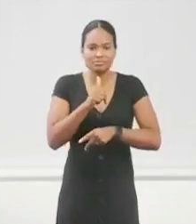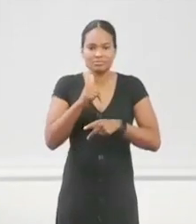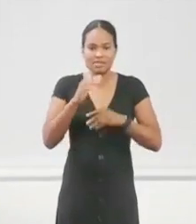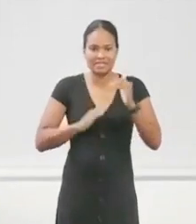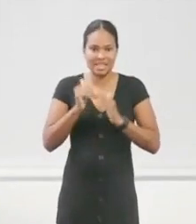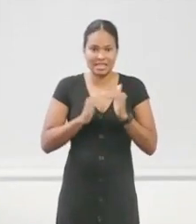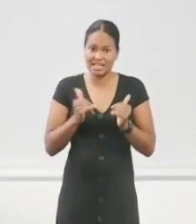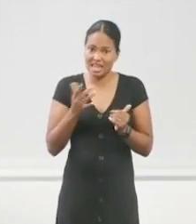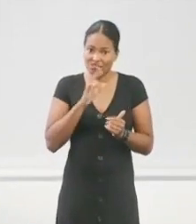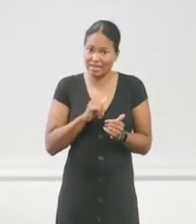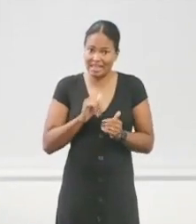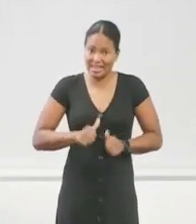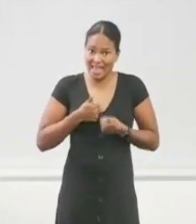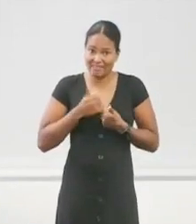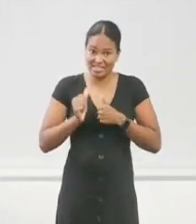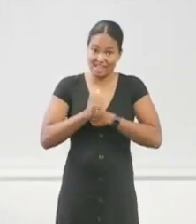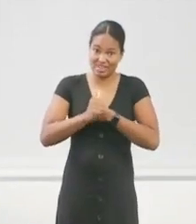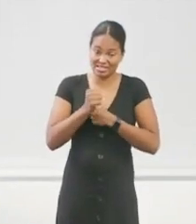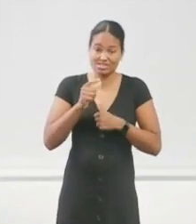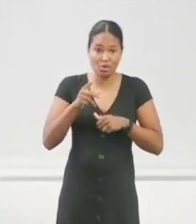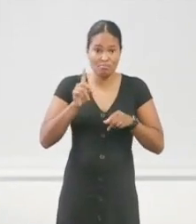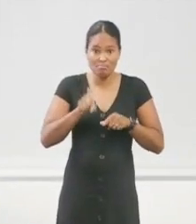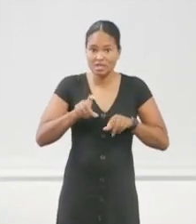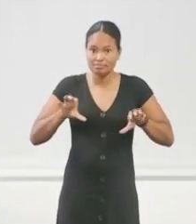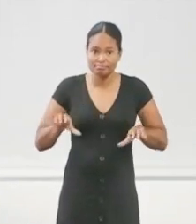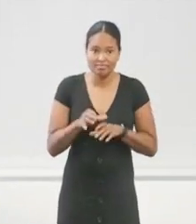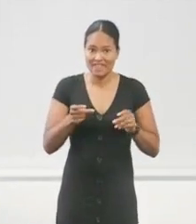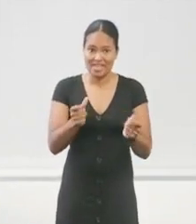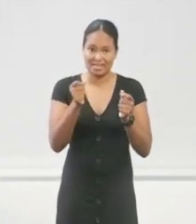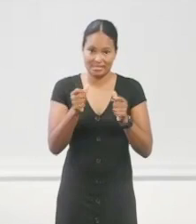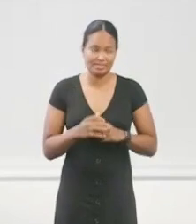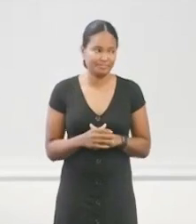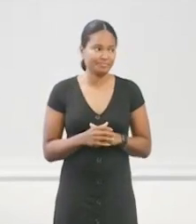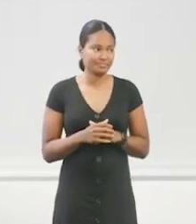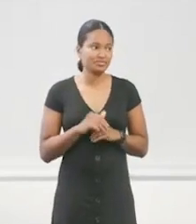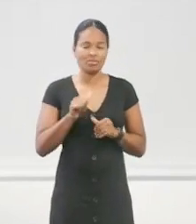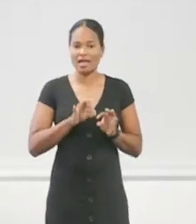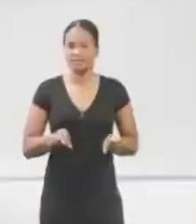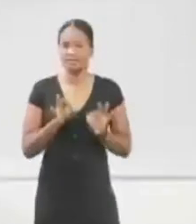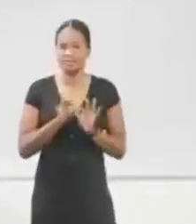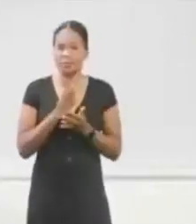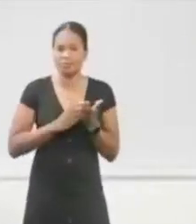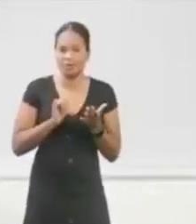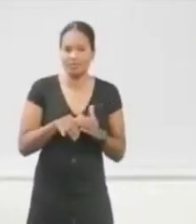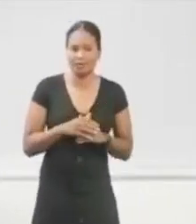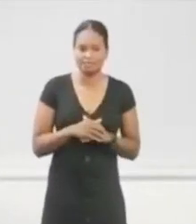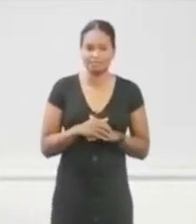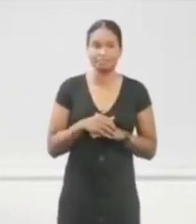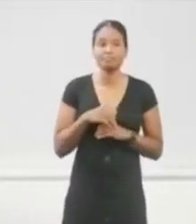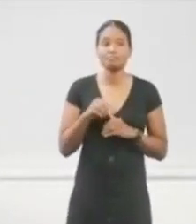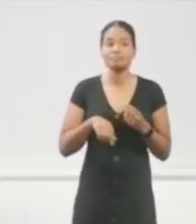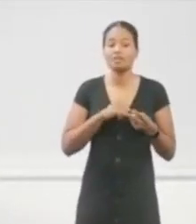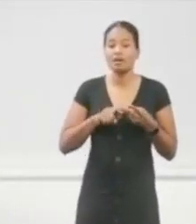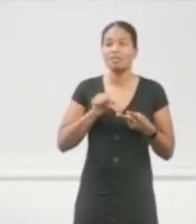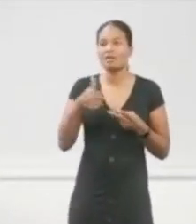And so you need to act fast and you need to be prepared, and everybody needs to be all on the same page. So that's a really important aspect of that. And then the other